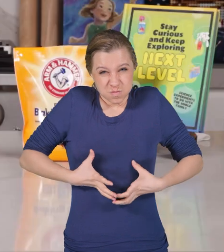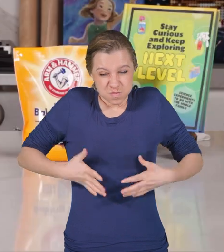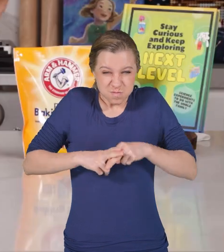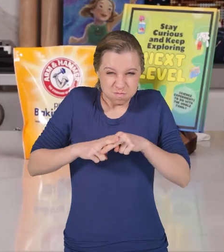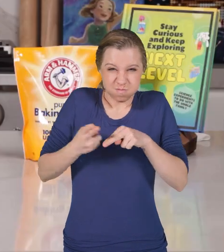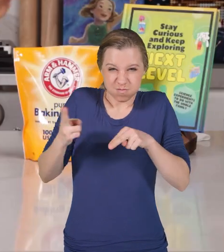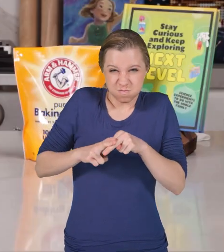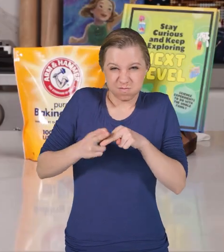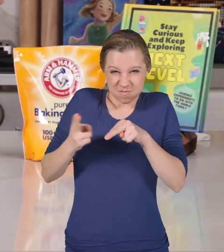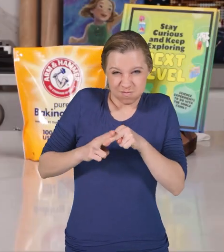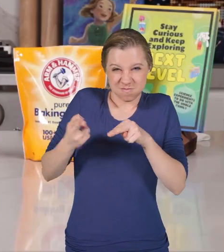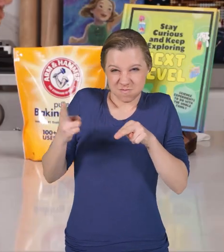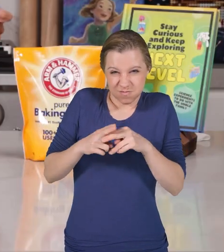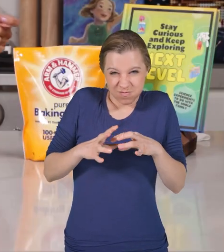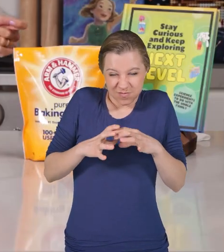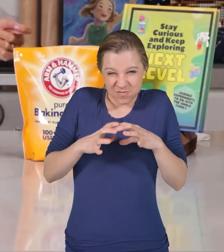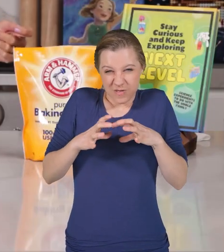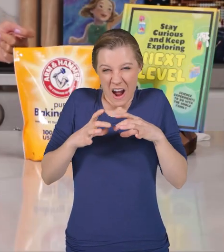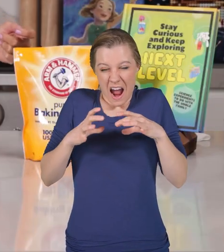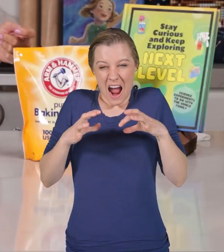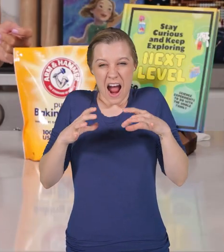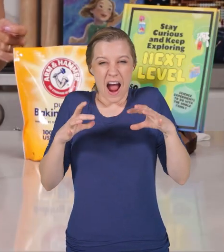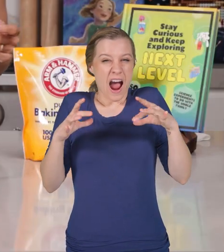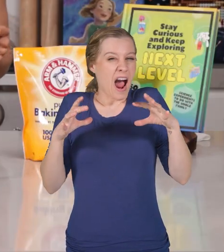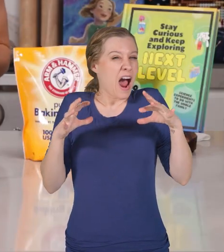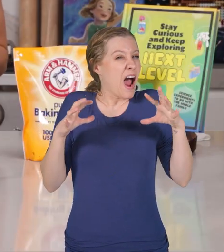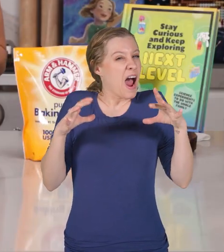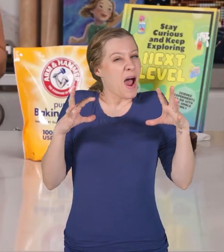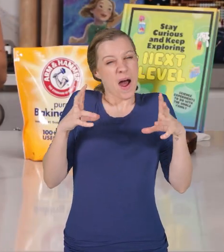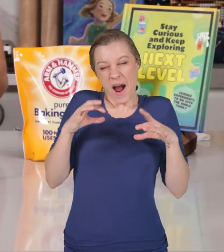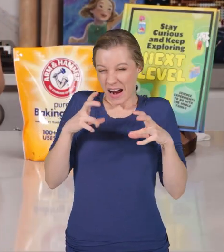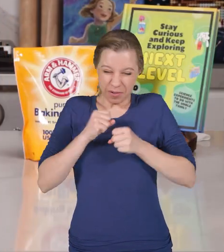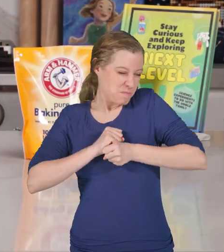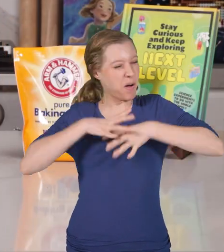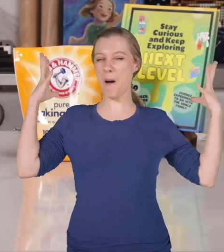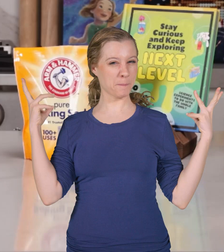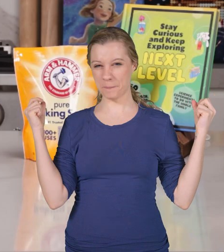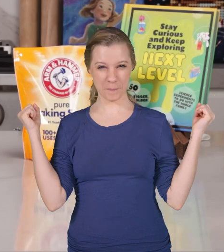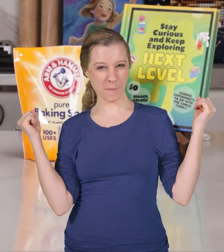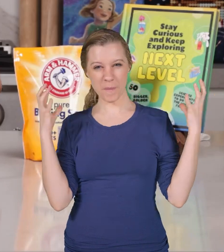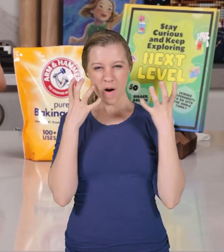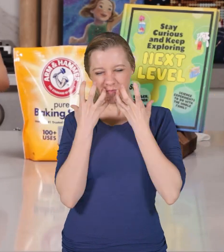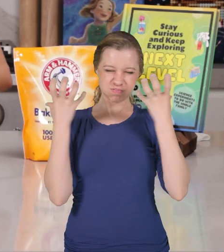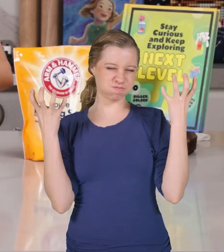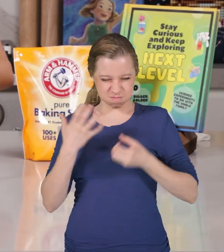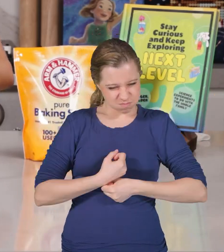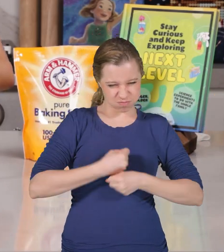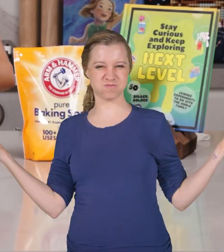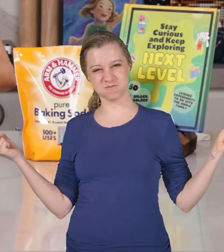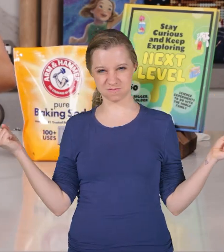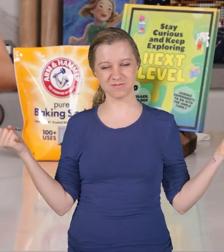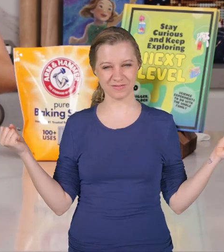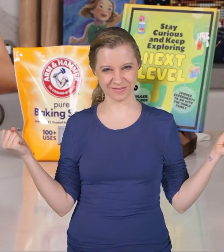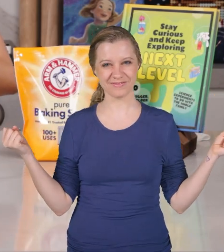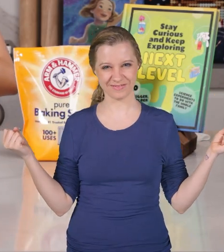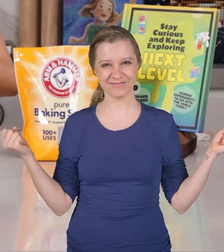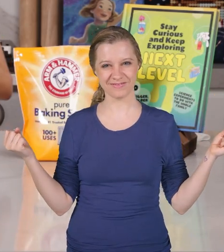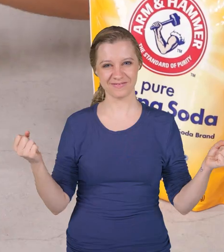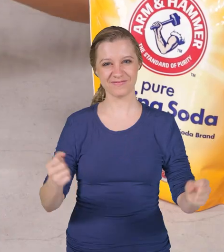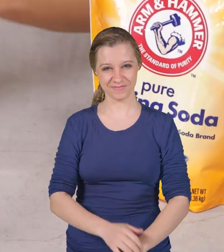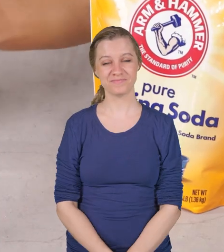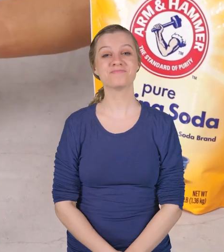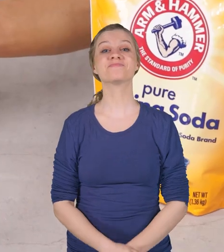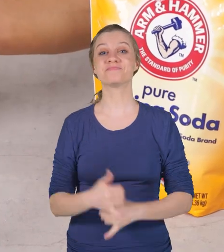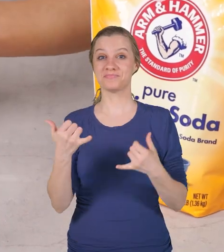here is going to build and build and build and build until, of course, the snowman can't take the pressure anymore and he needs to release all that